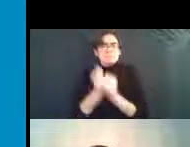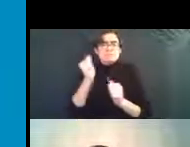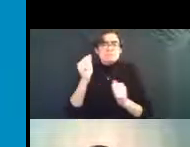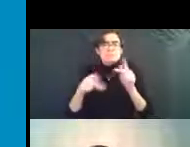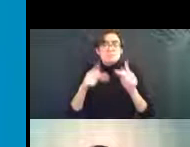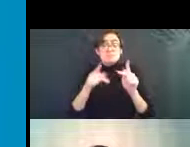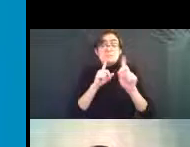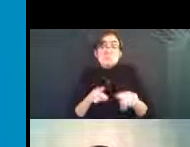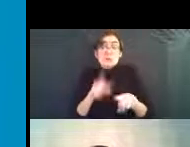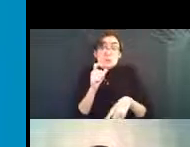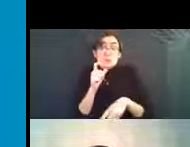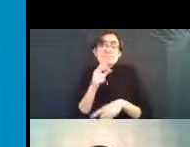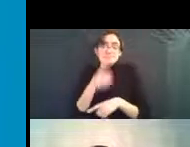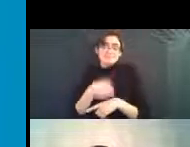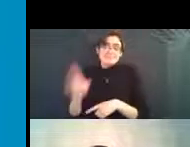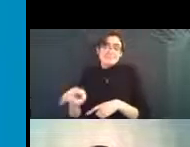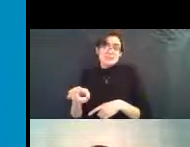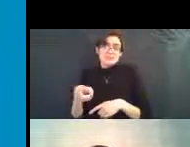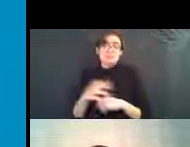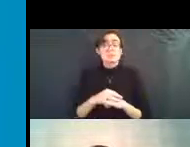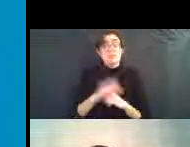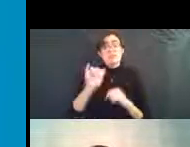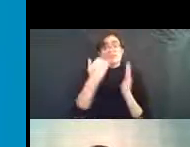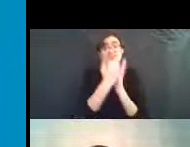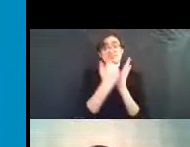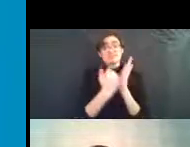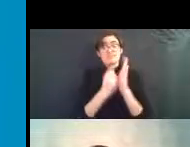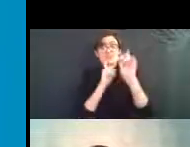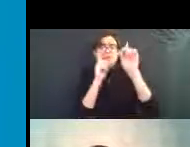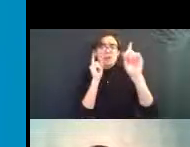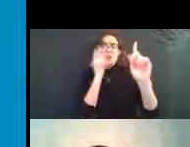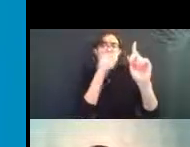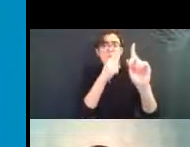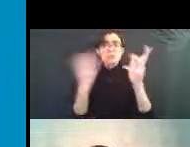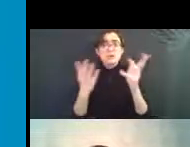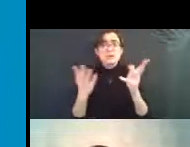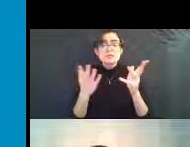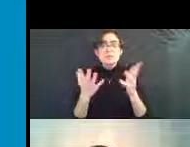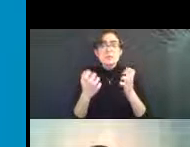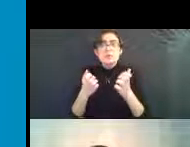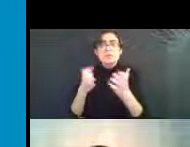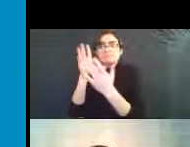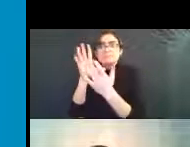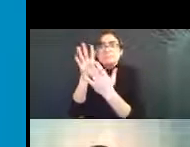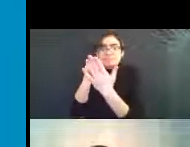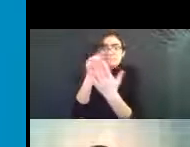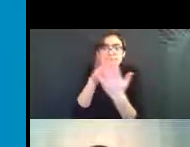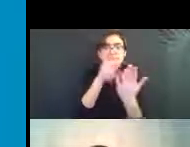the goal of the survey was to collect intel on the awareness of safe listening